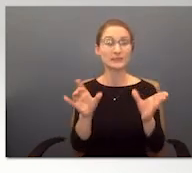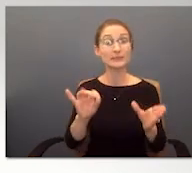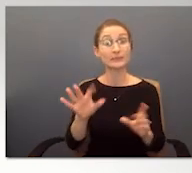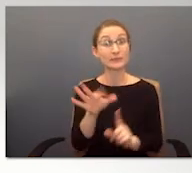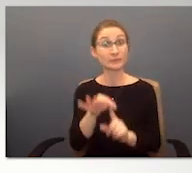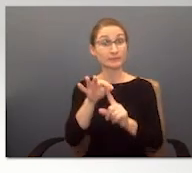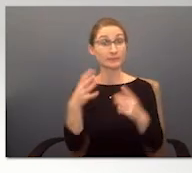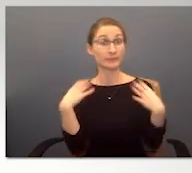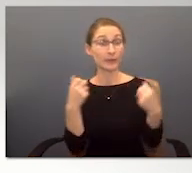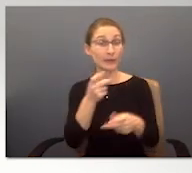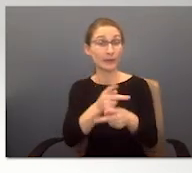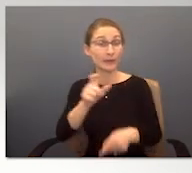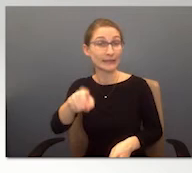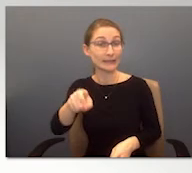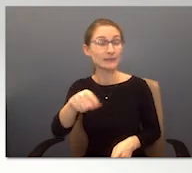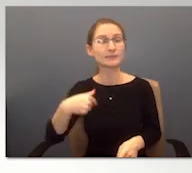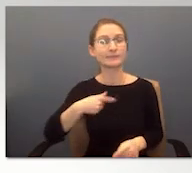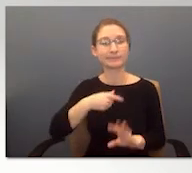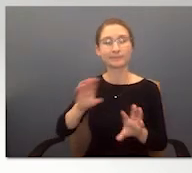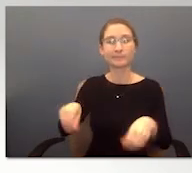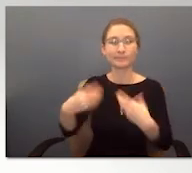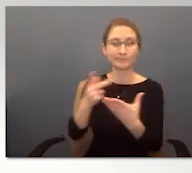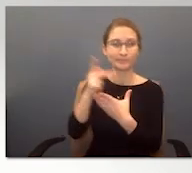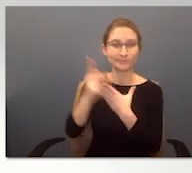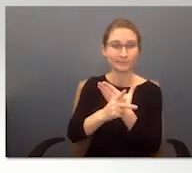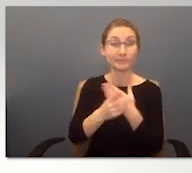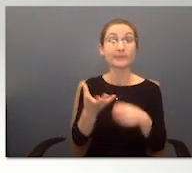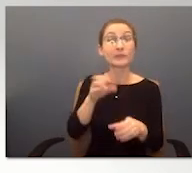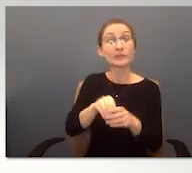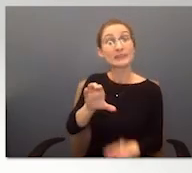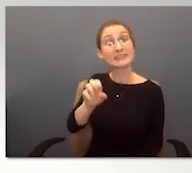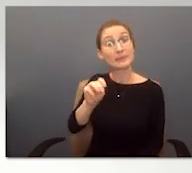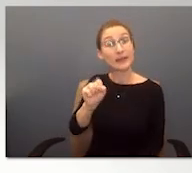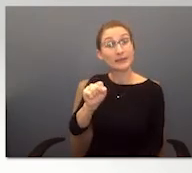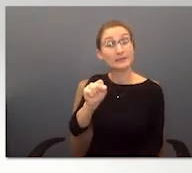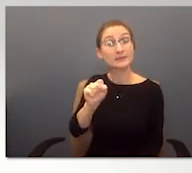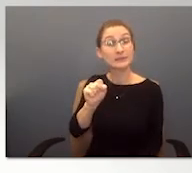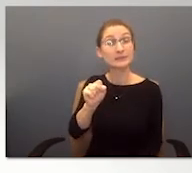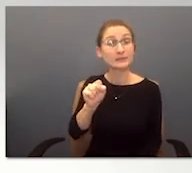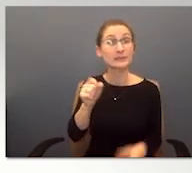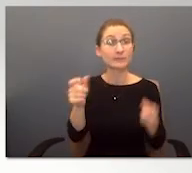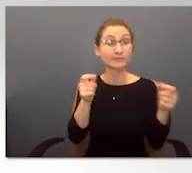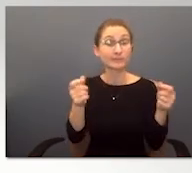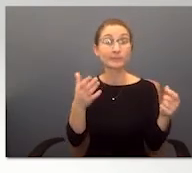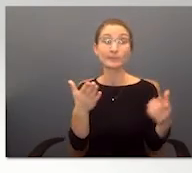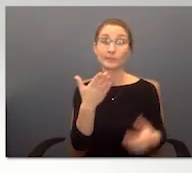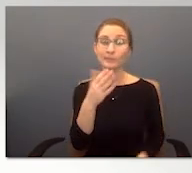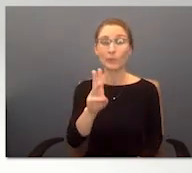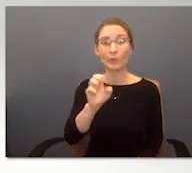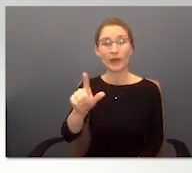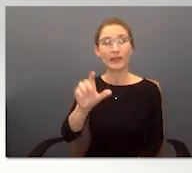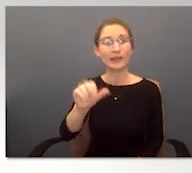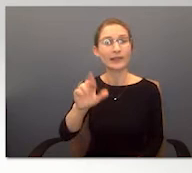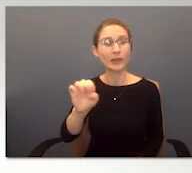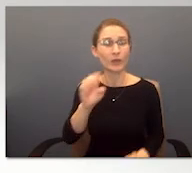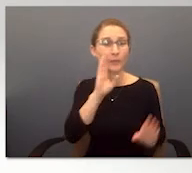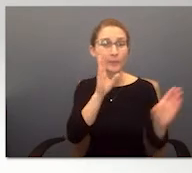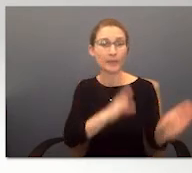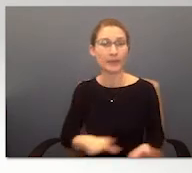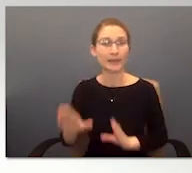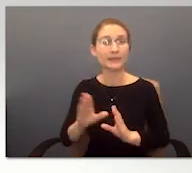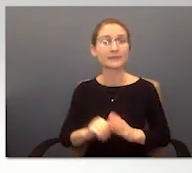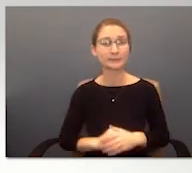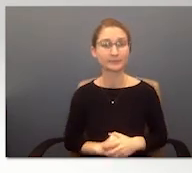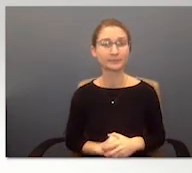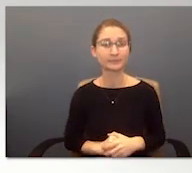health care needs through a variety of programs, including our CMS Managed Care Plan with WellCare, our Title V programming,